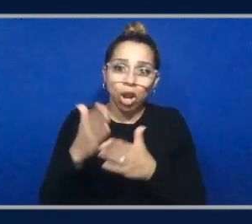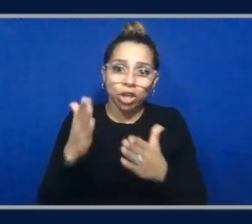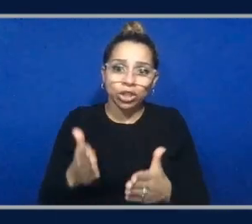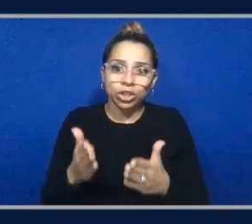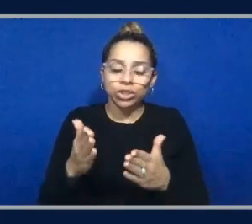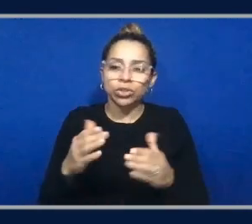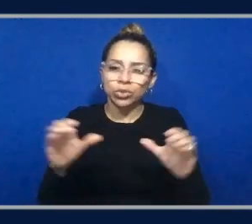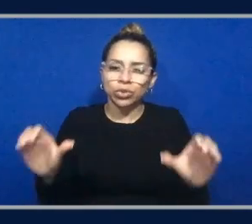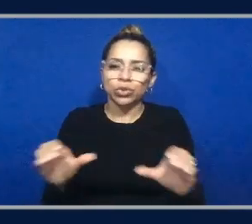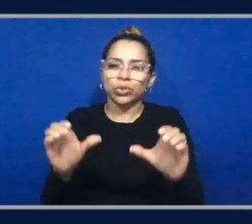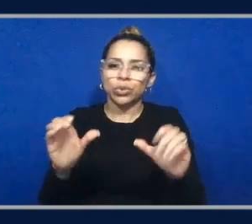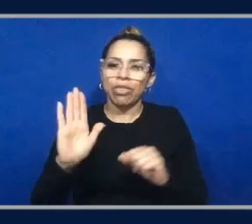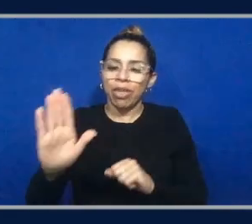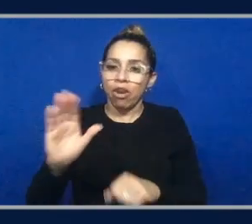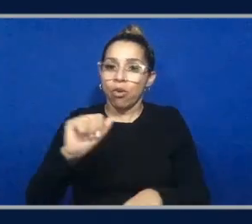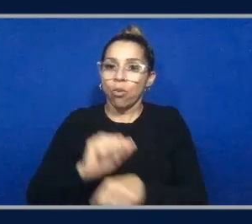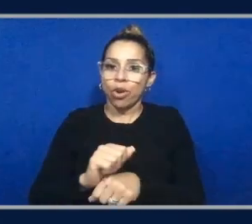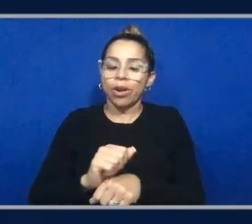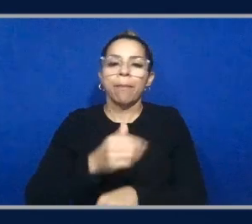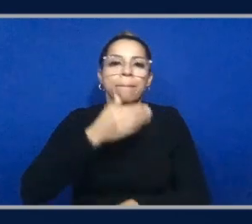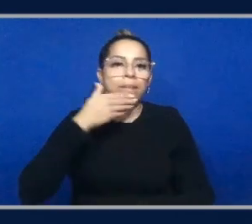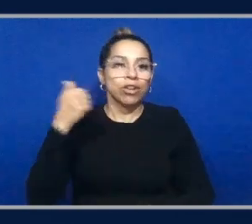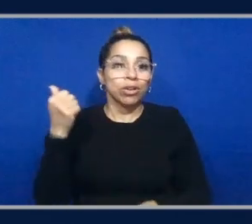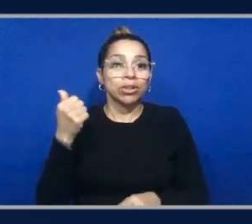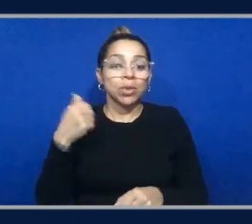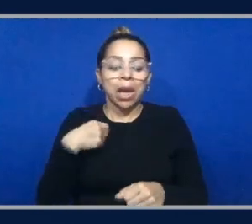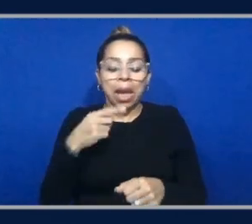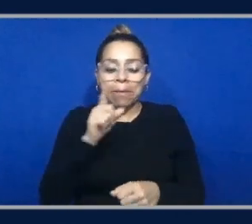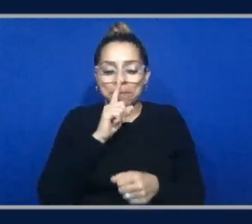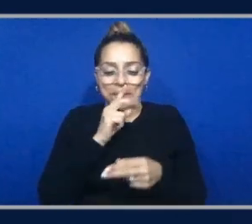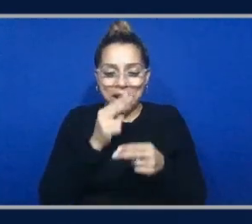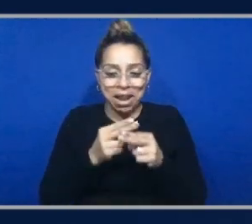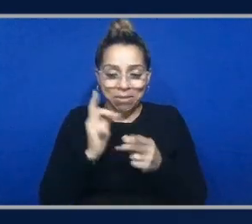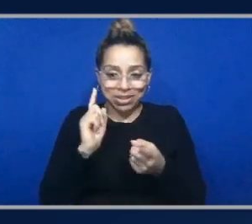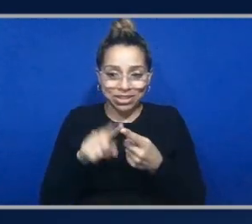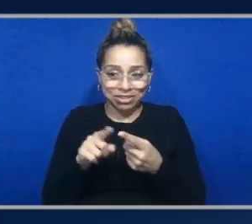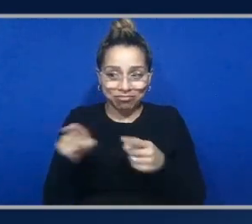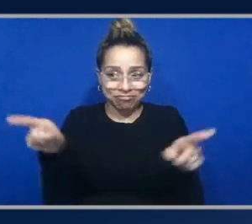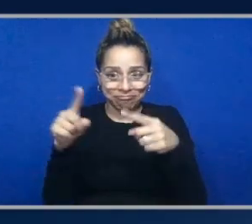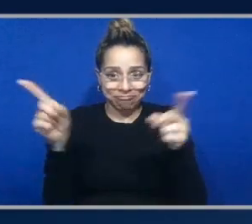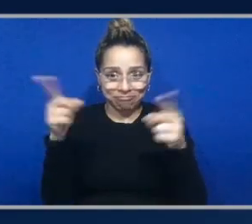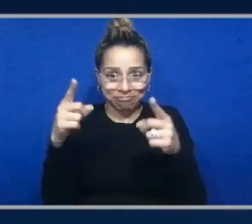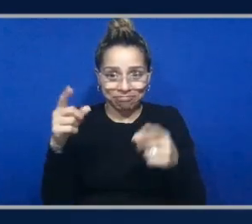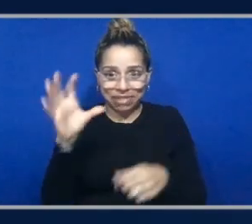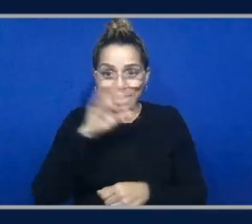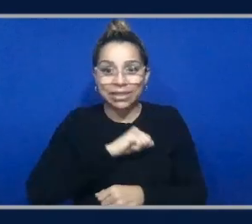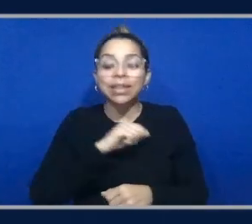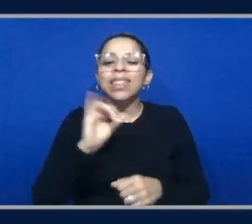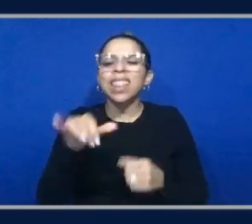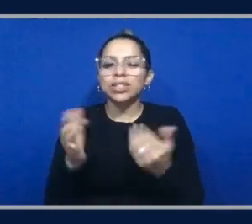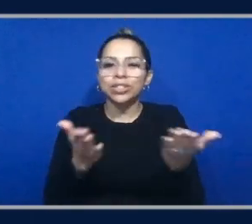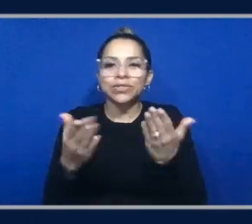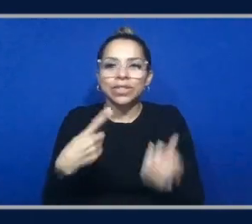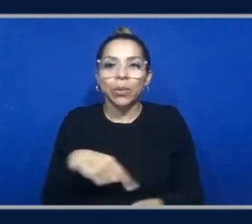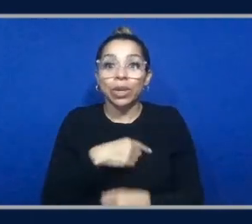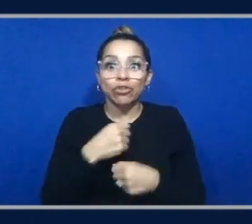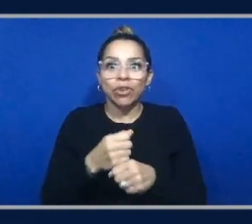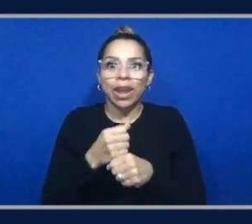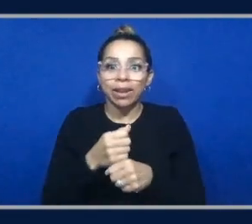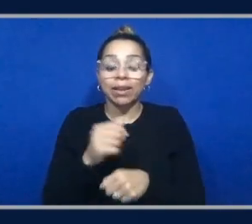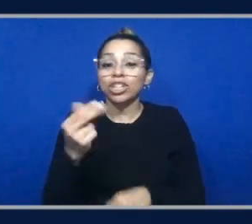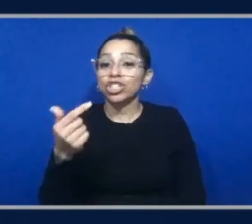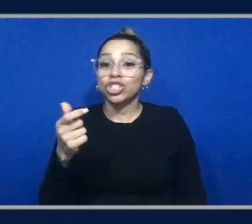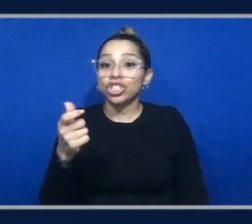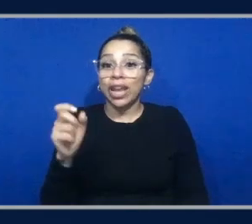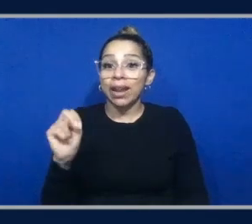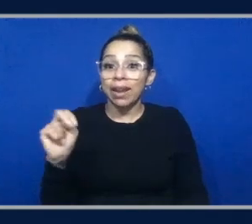the name that will go unnamed until somebody properly guesses it, Jasmine, that's a service that we created. We put generative AI in the hands of our customers to improve